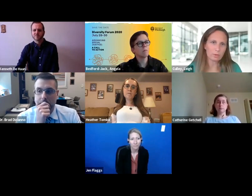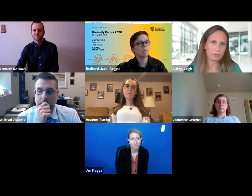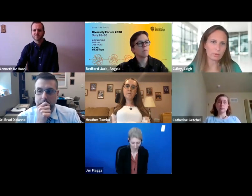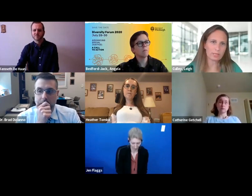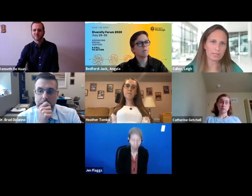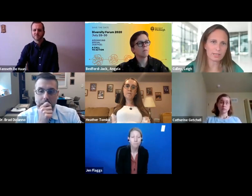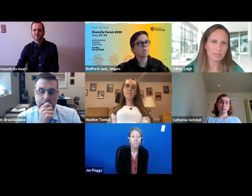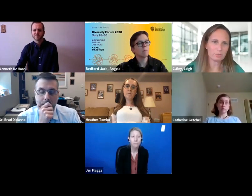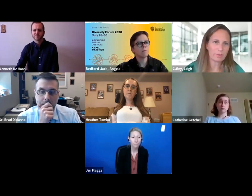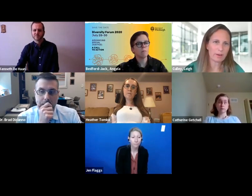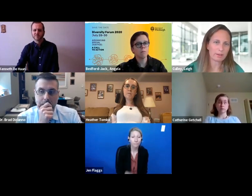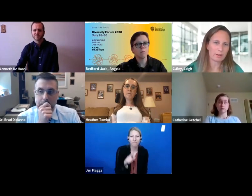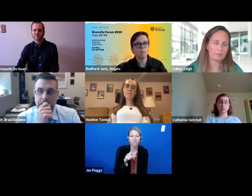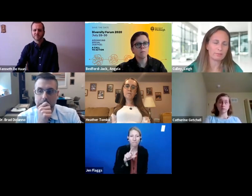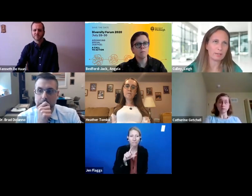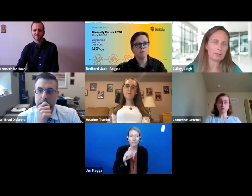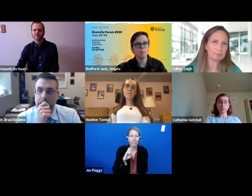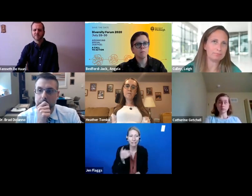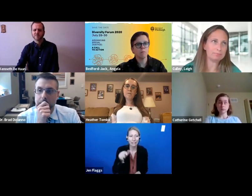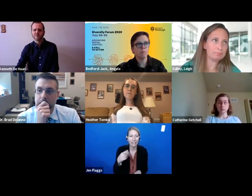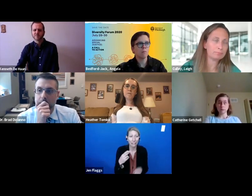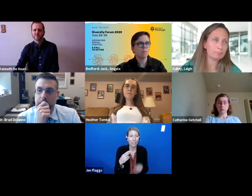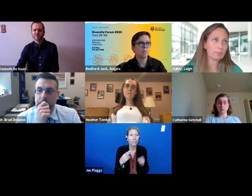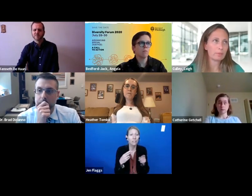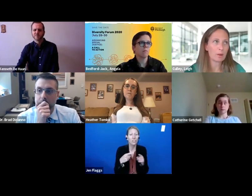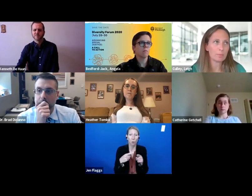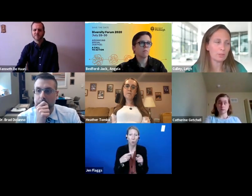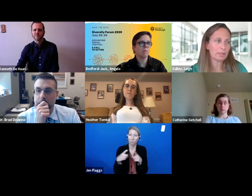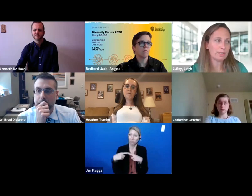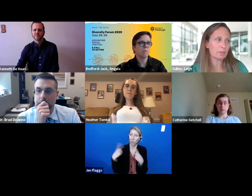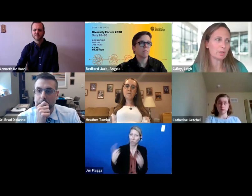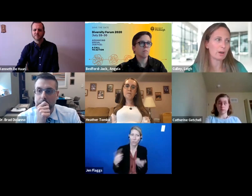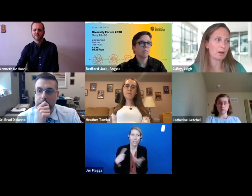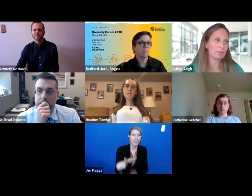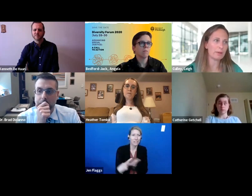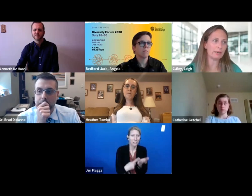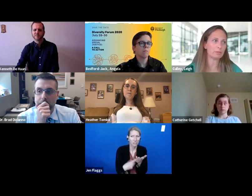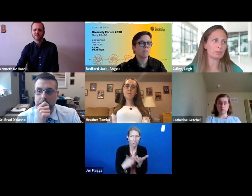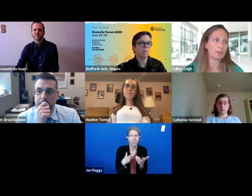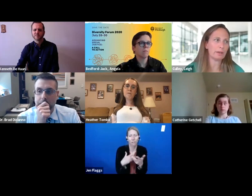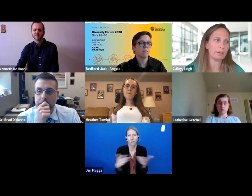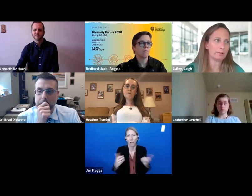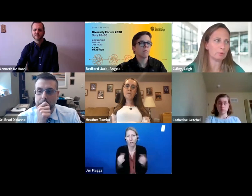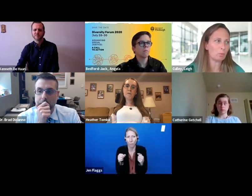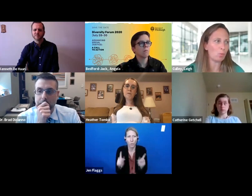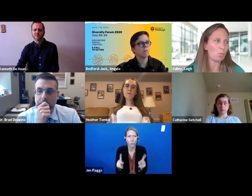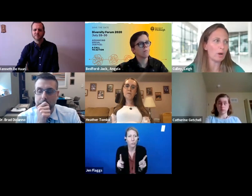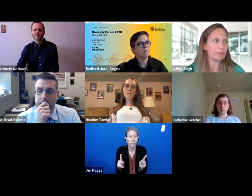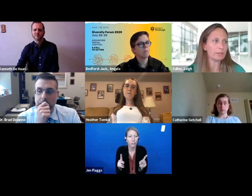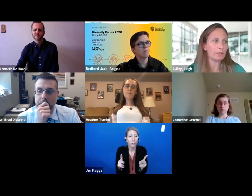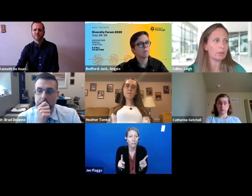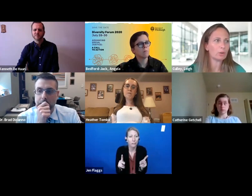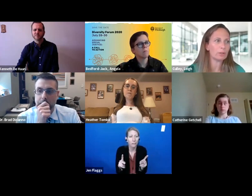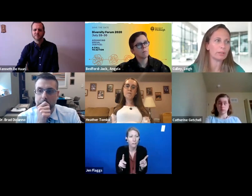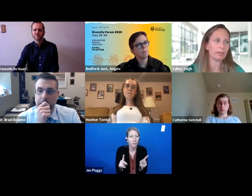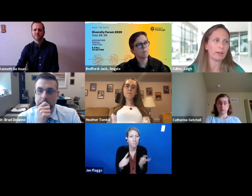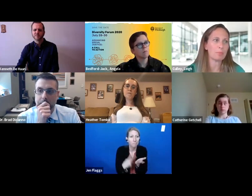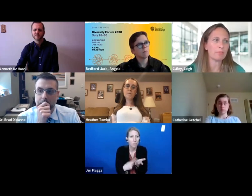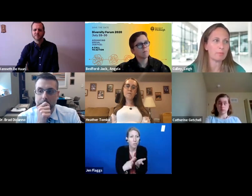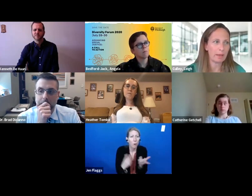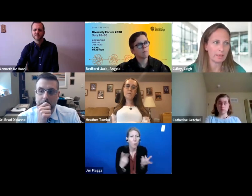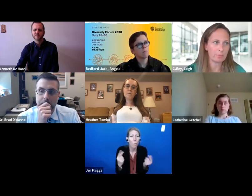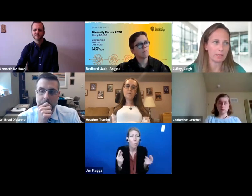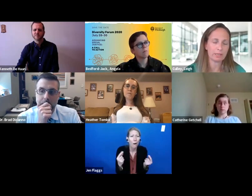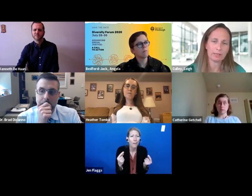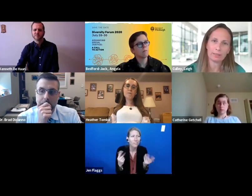So through this discussion, we've had a lot of opportunity to talk about what good can come